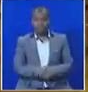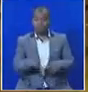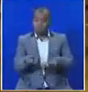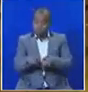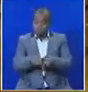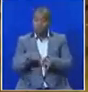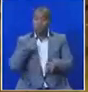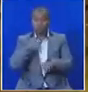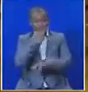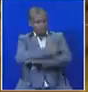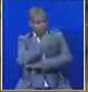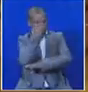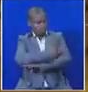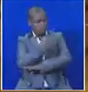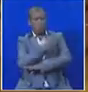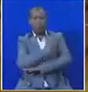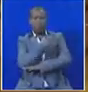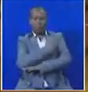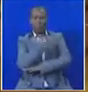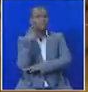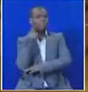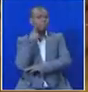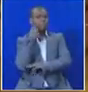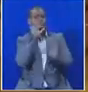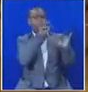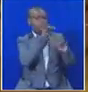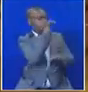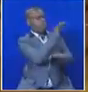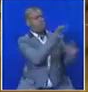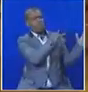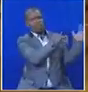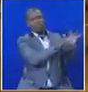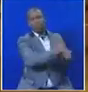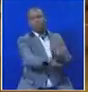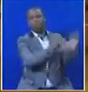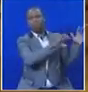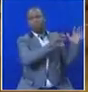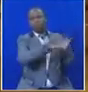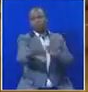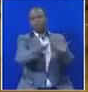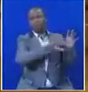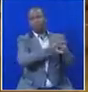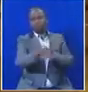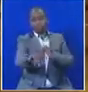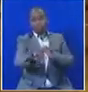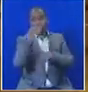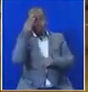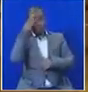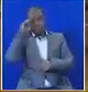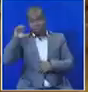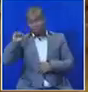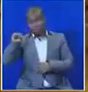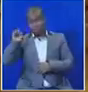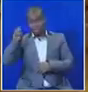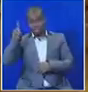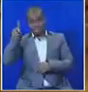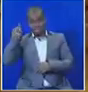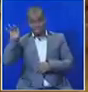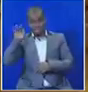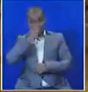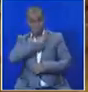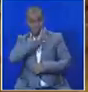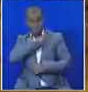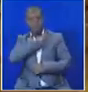are porous, and it's fundamentally because the South African Defence Force is understaffed and under-serviced due